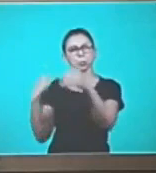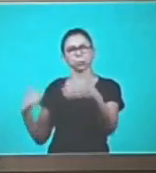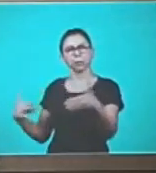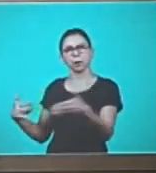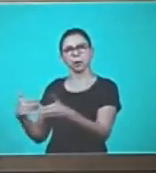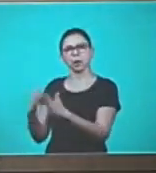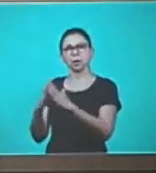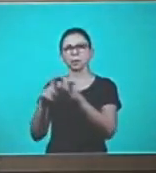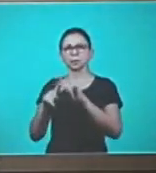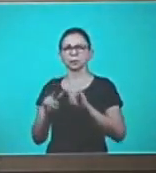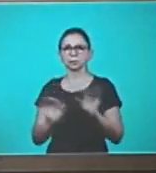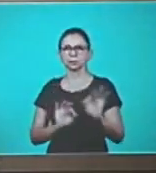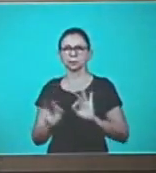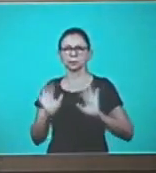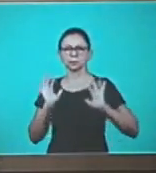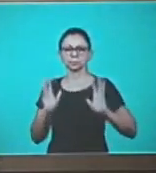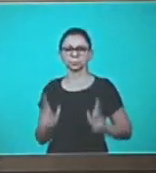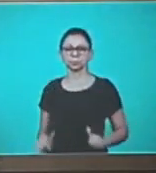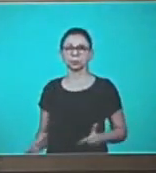for its departure.